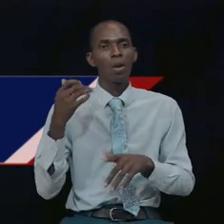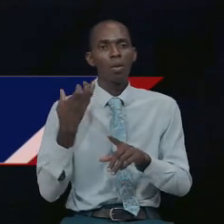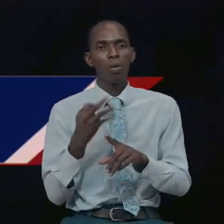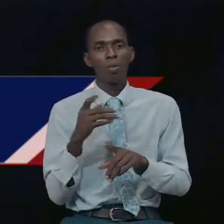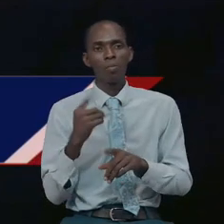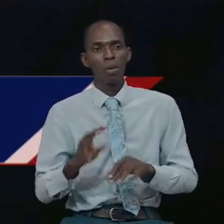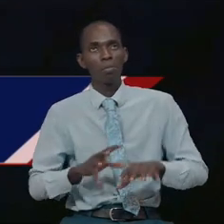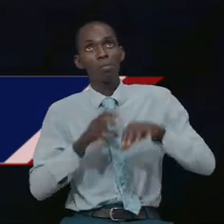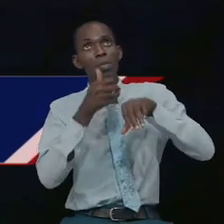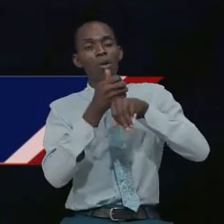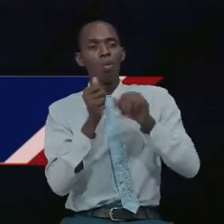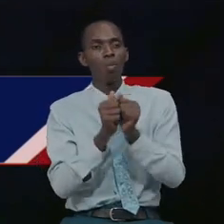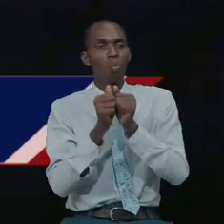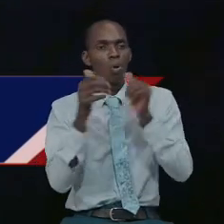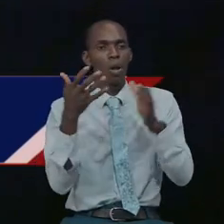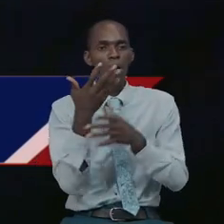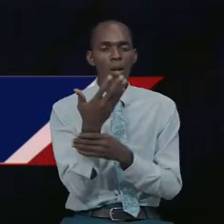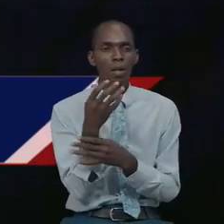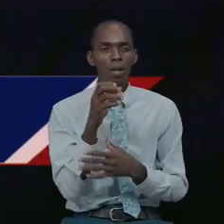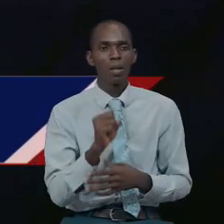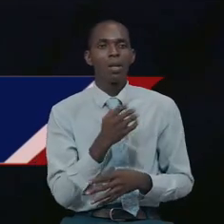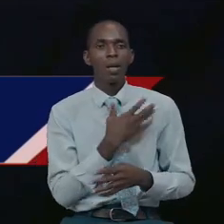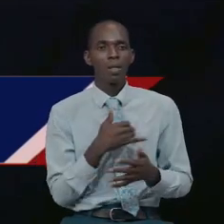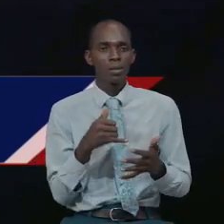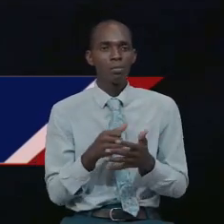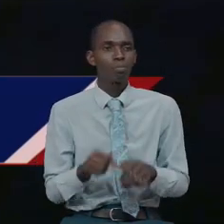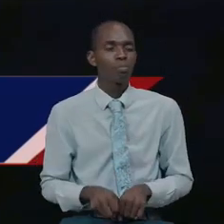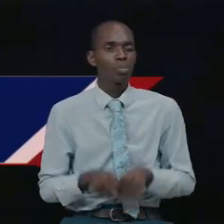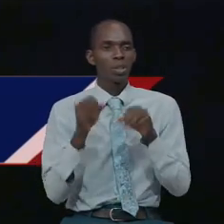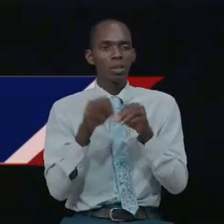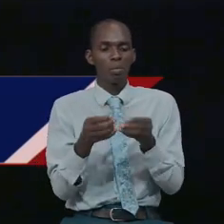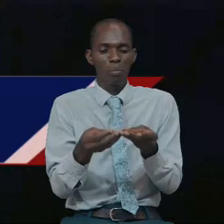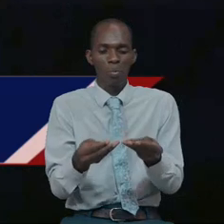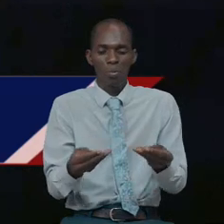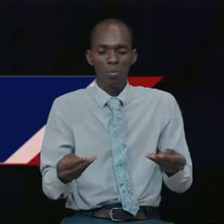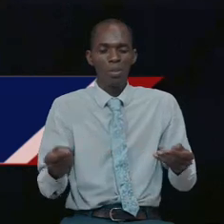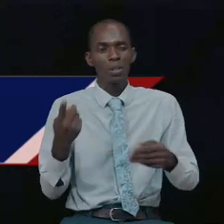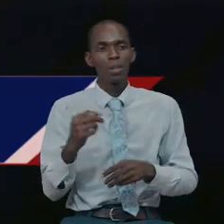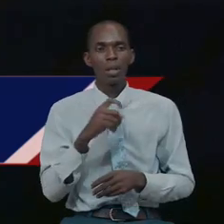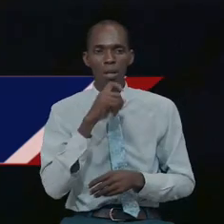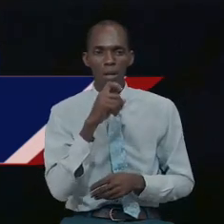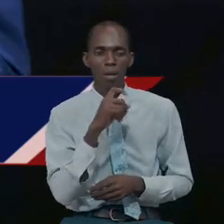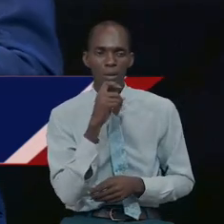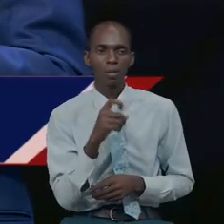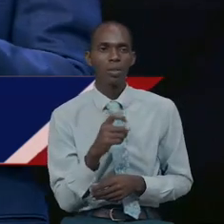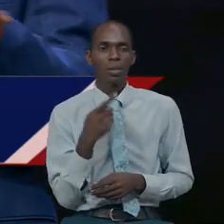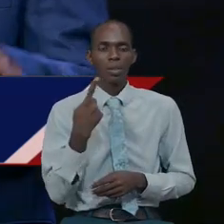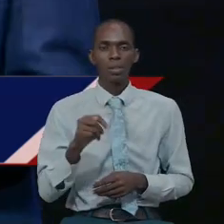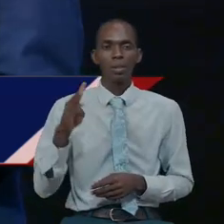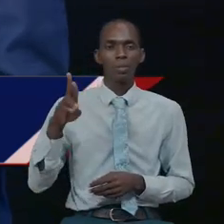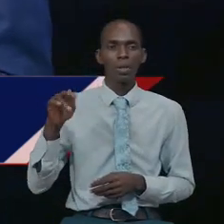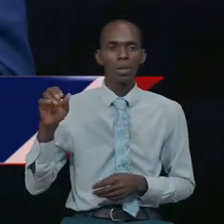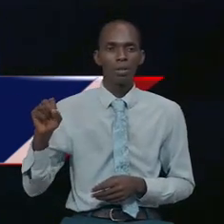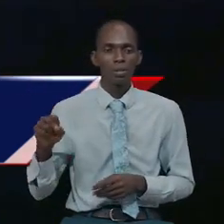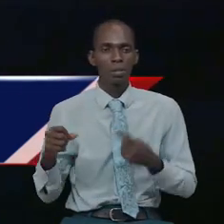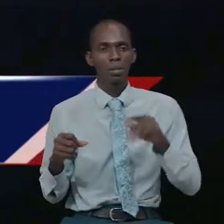mountain without hands, and that it break in pieces, the iron, the